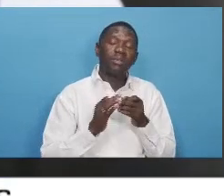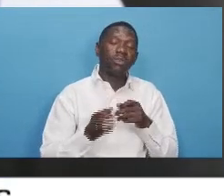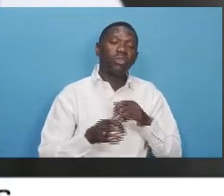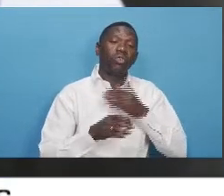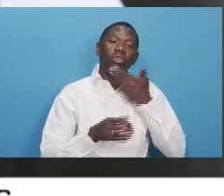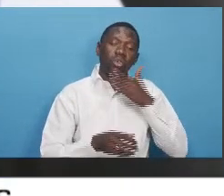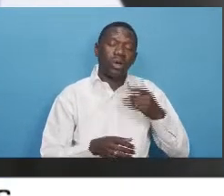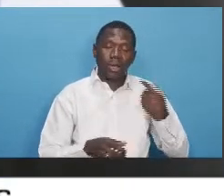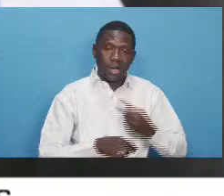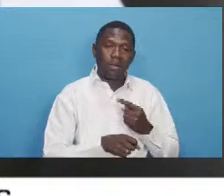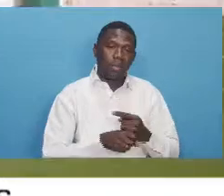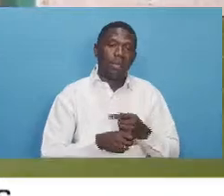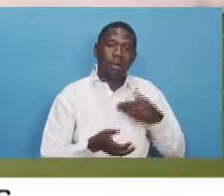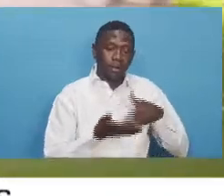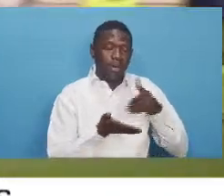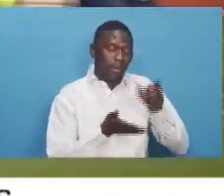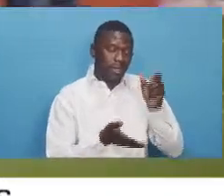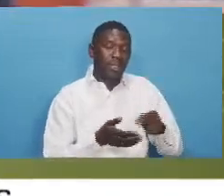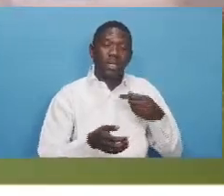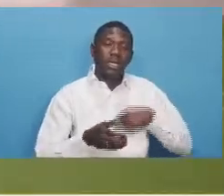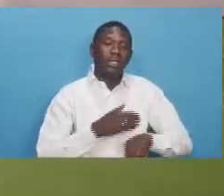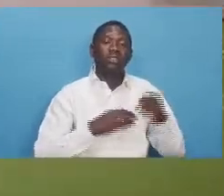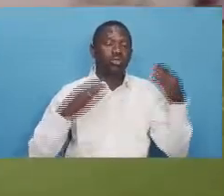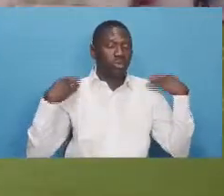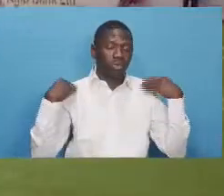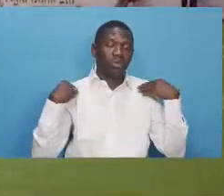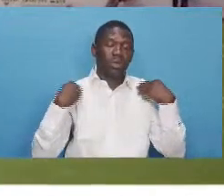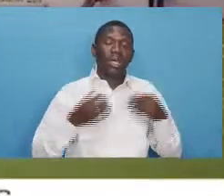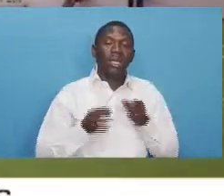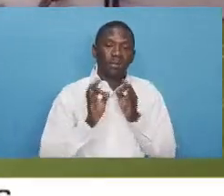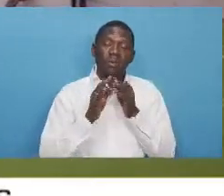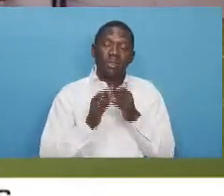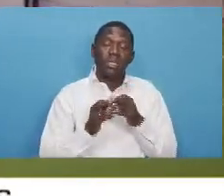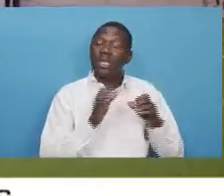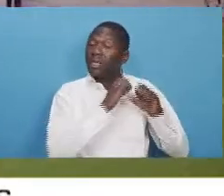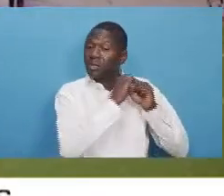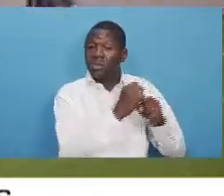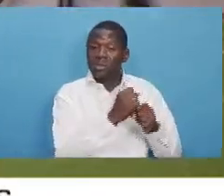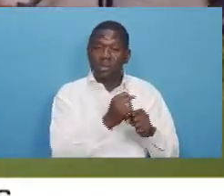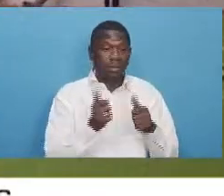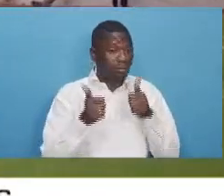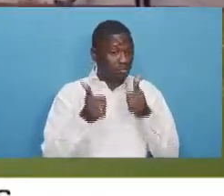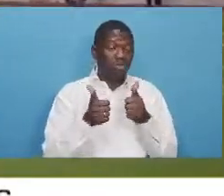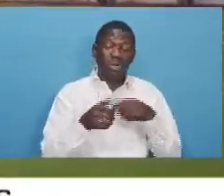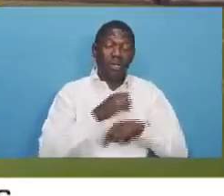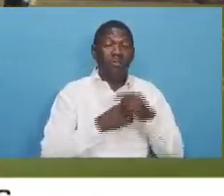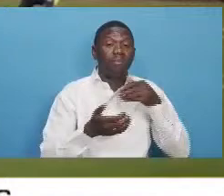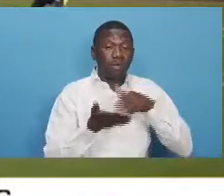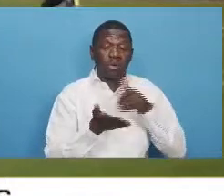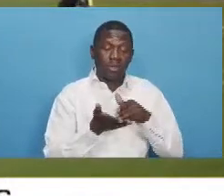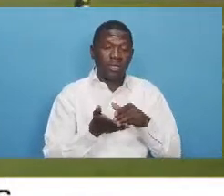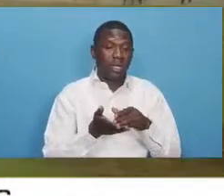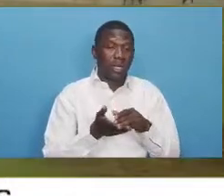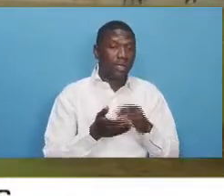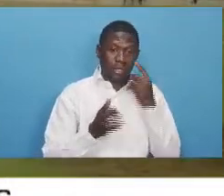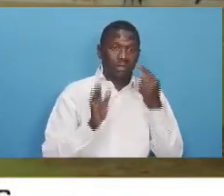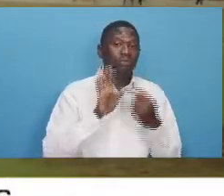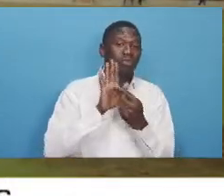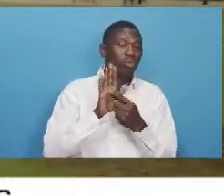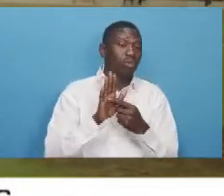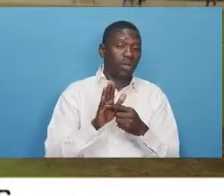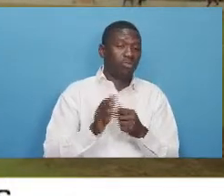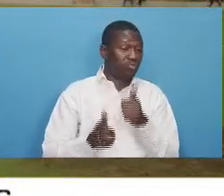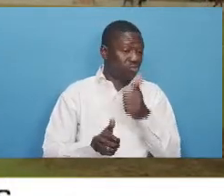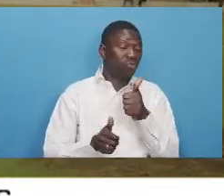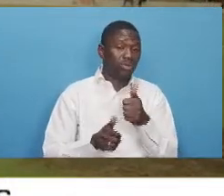international standard, and went on to cite the country's recent historic feat in football as a clear manifestation of the impact of such tournaments, as some